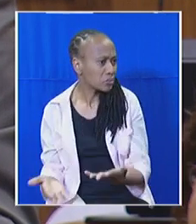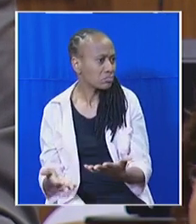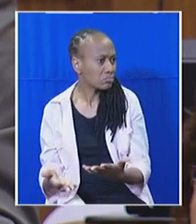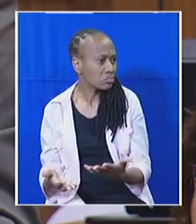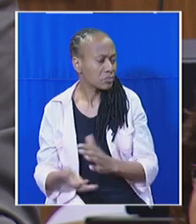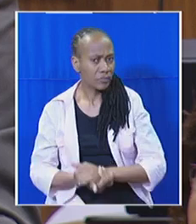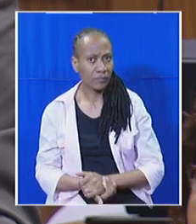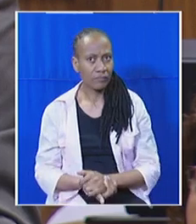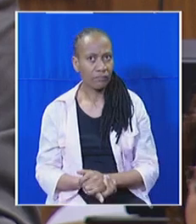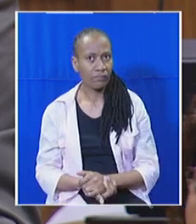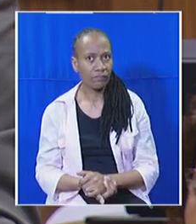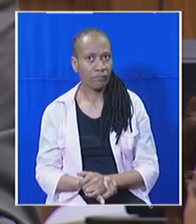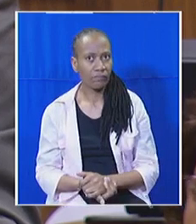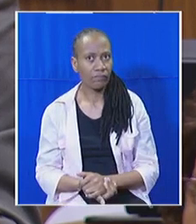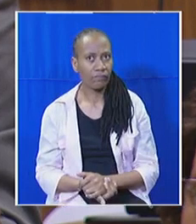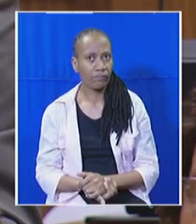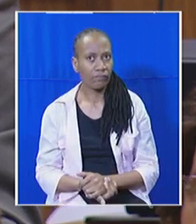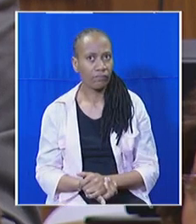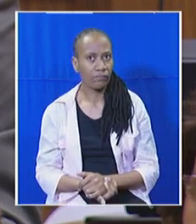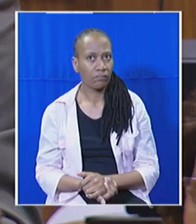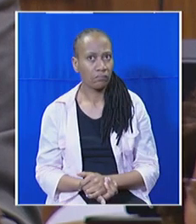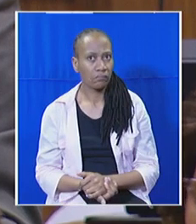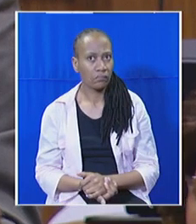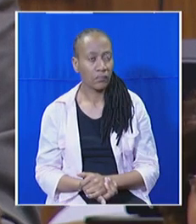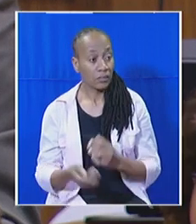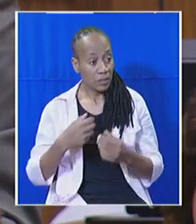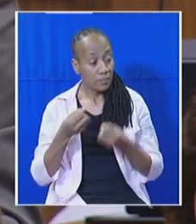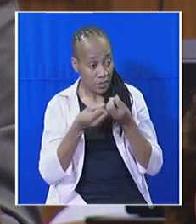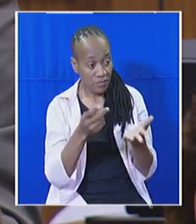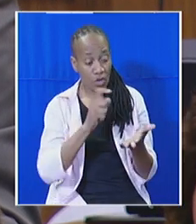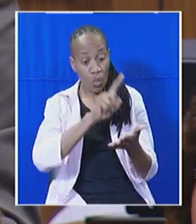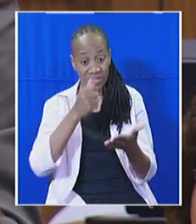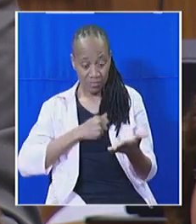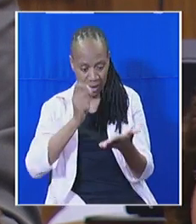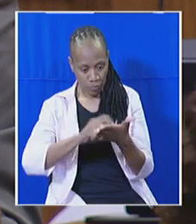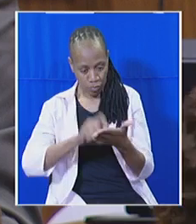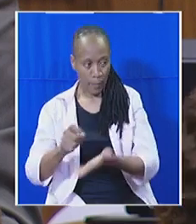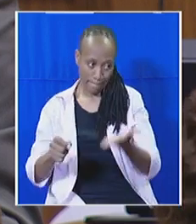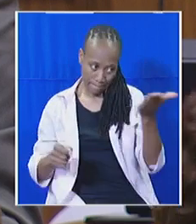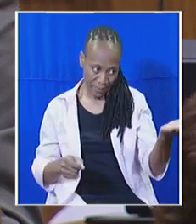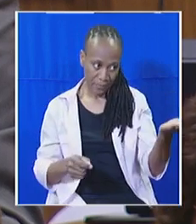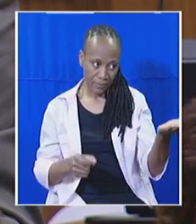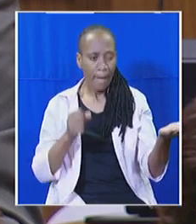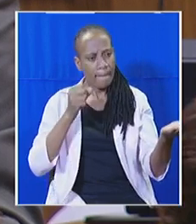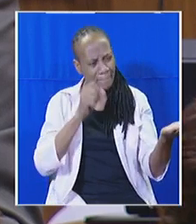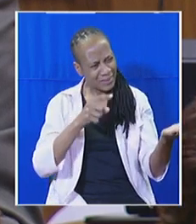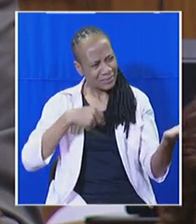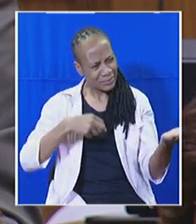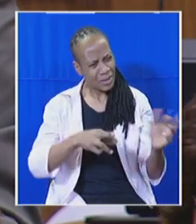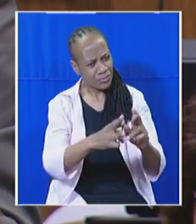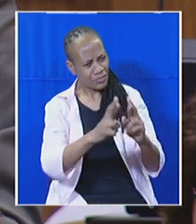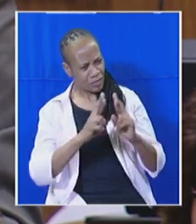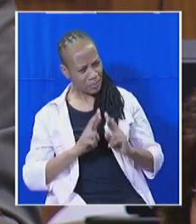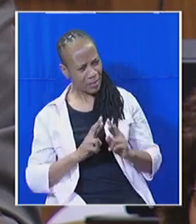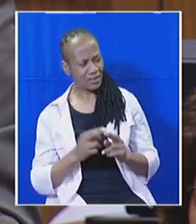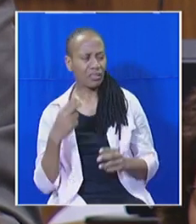people who put to you a question for a written reply. But the response that I got from your department was